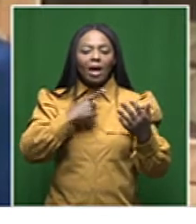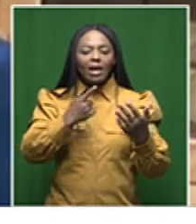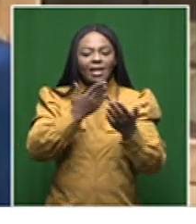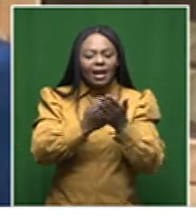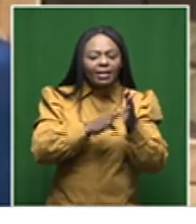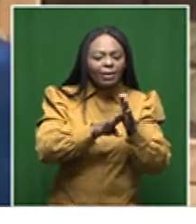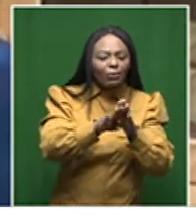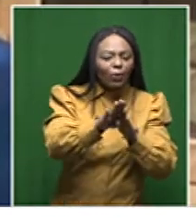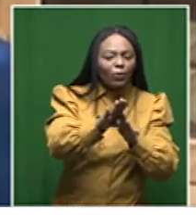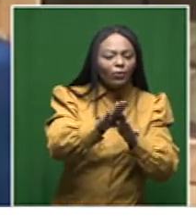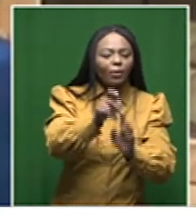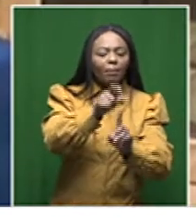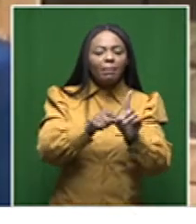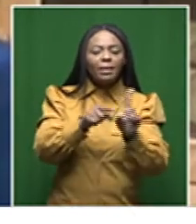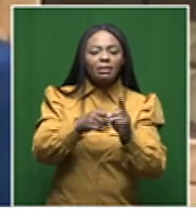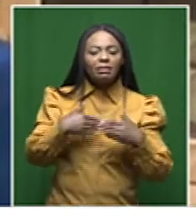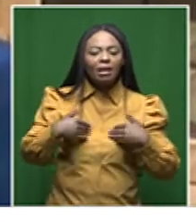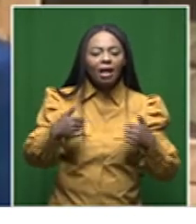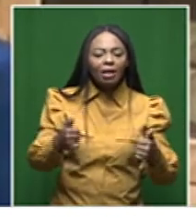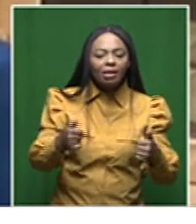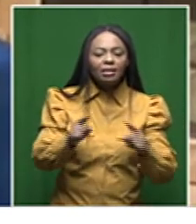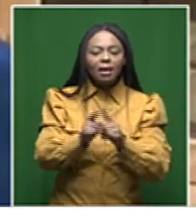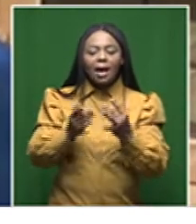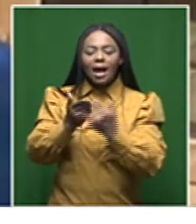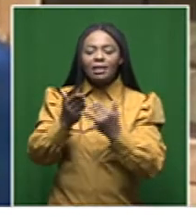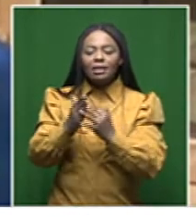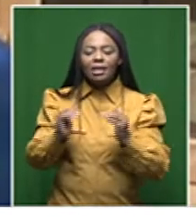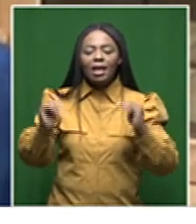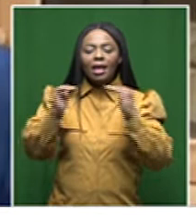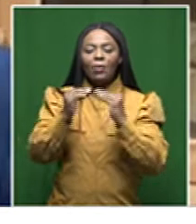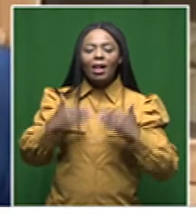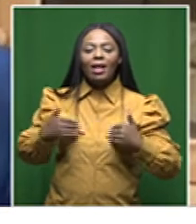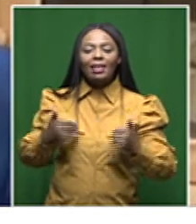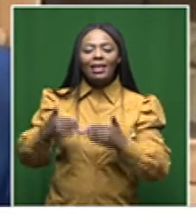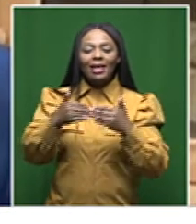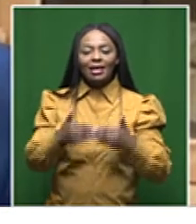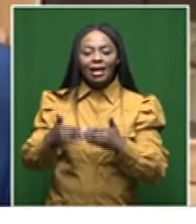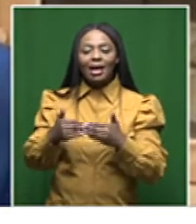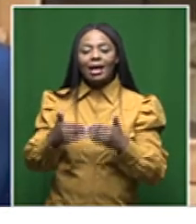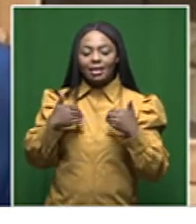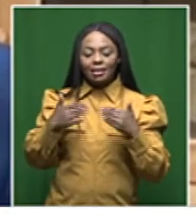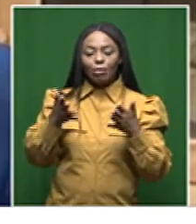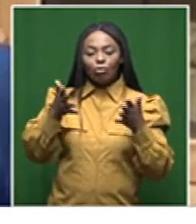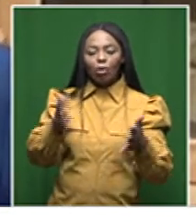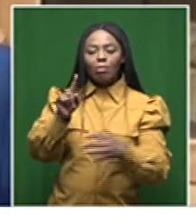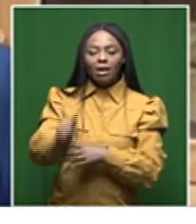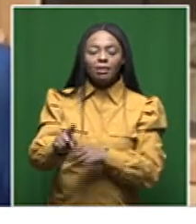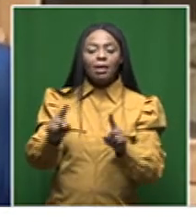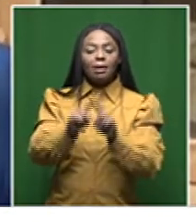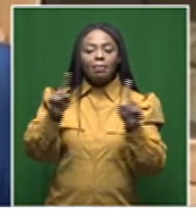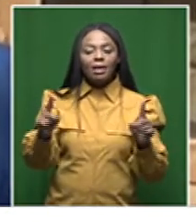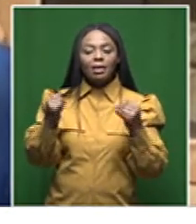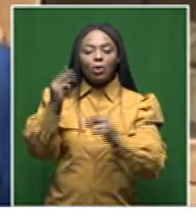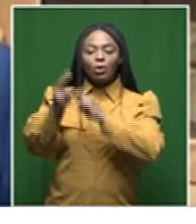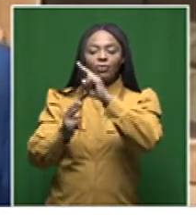improve the well-being of the people and access to equal health care? That should be the start. And two, in whatever universal coverage